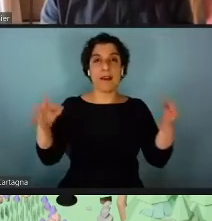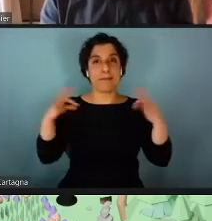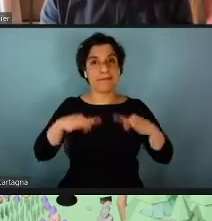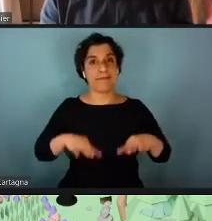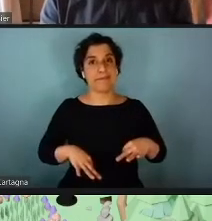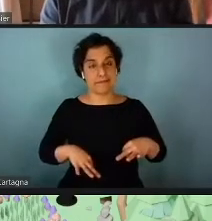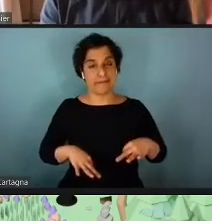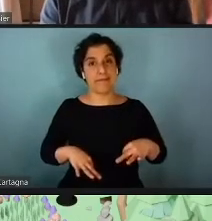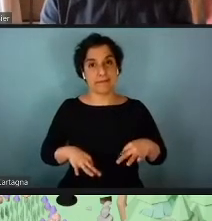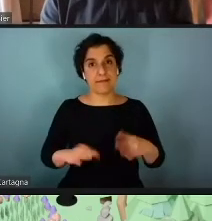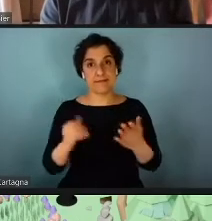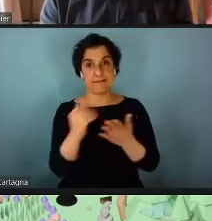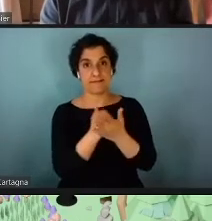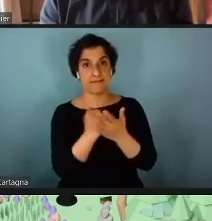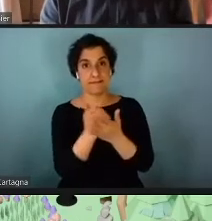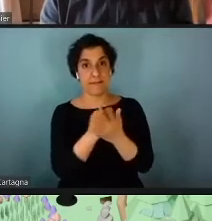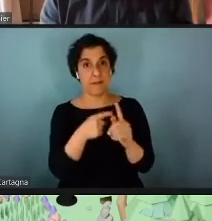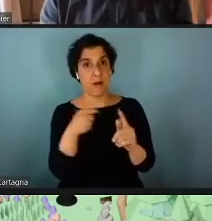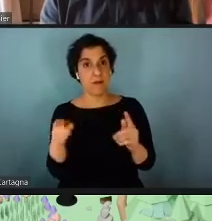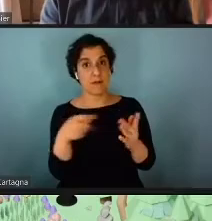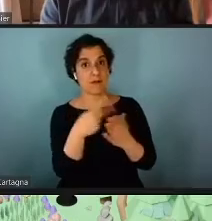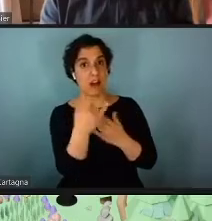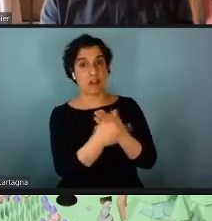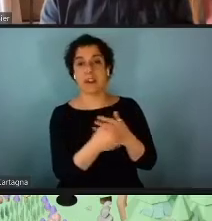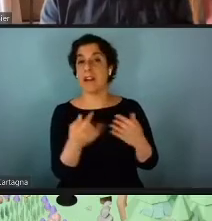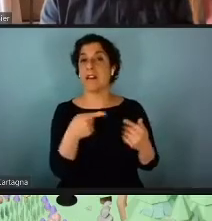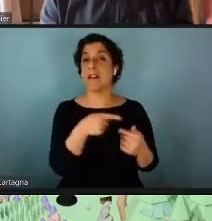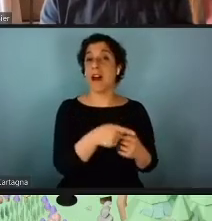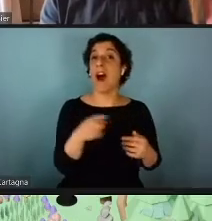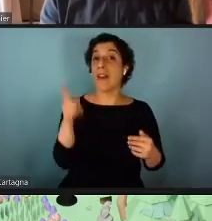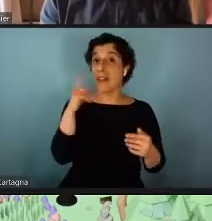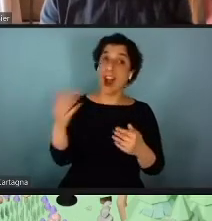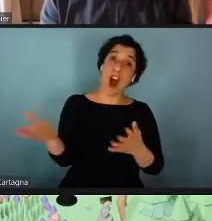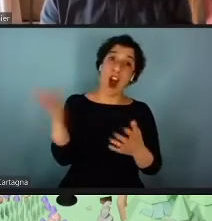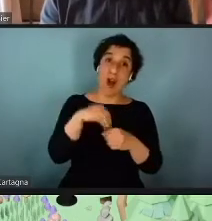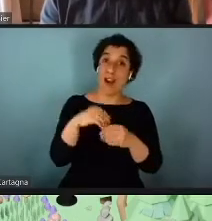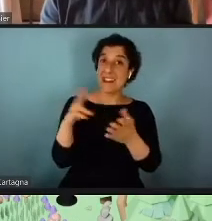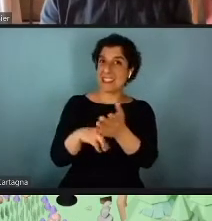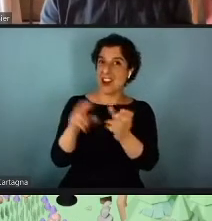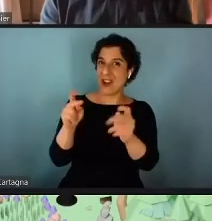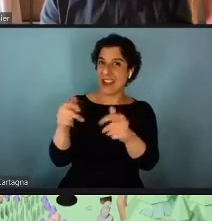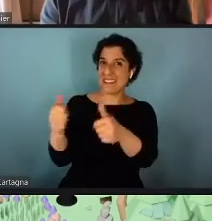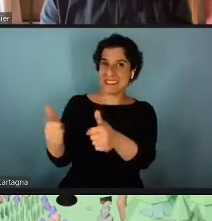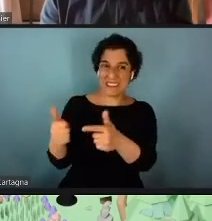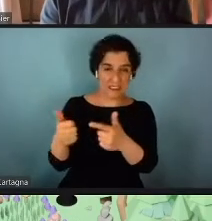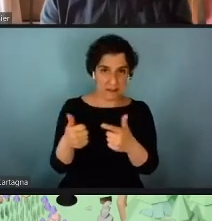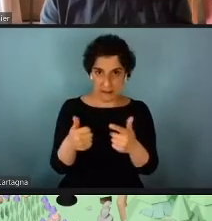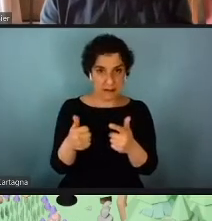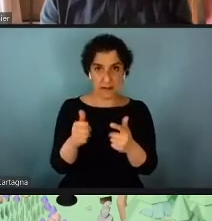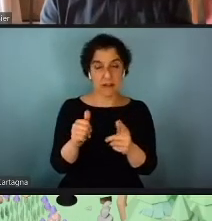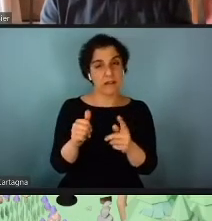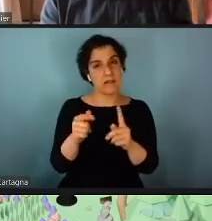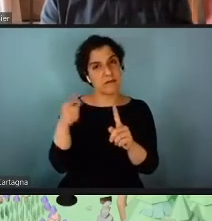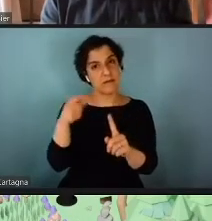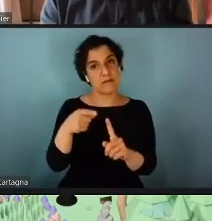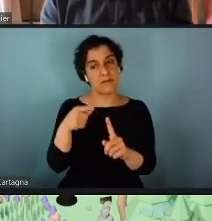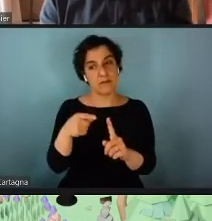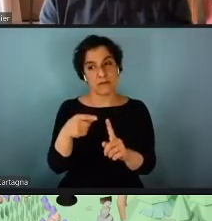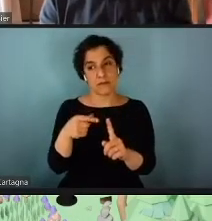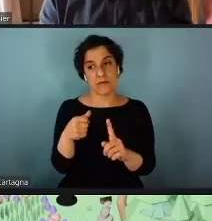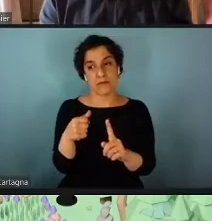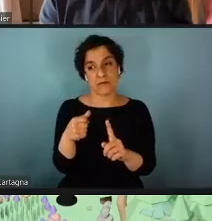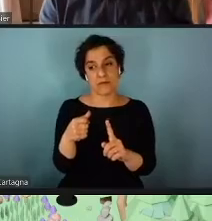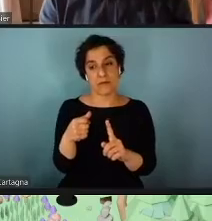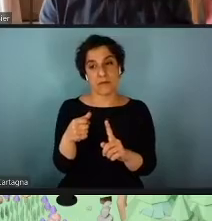of that project, not just to get the signature, right? And I think that I hope that happens